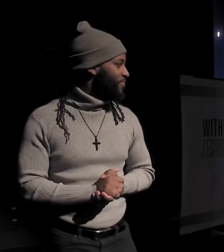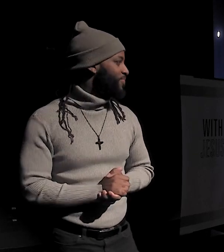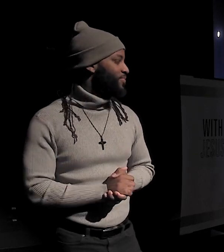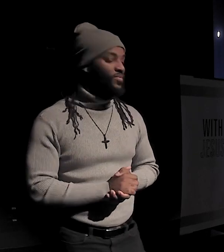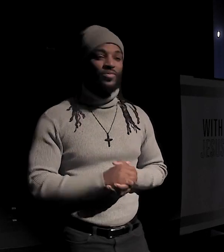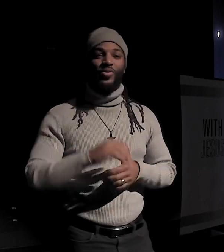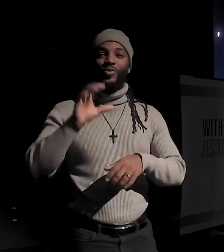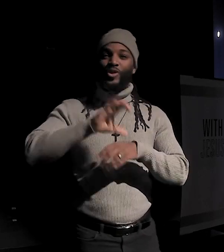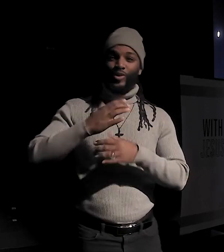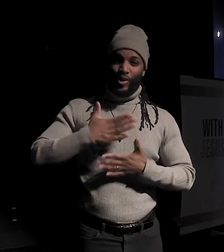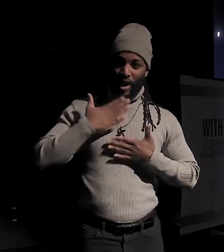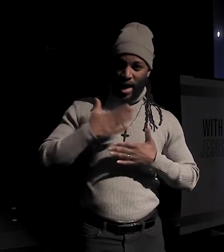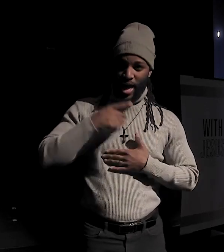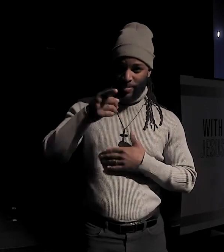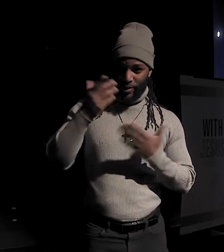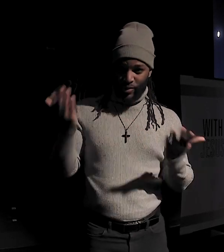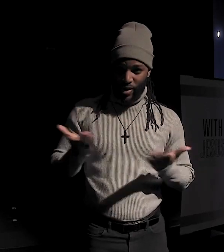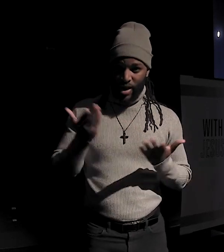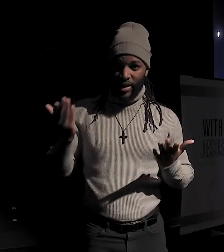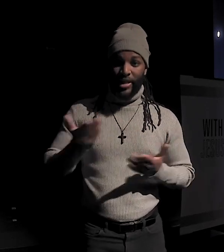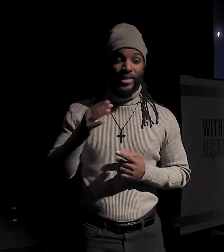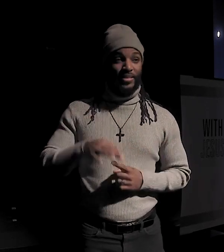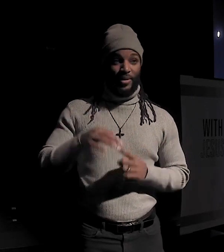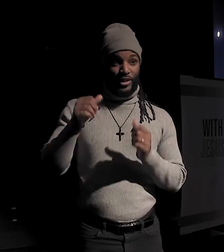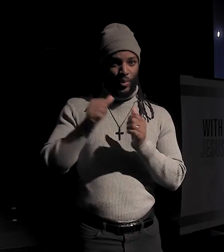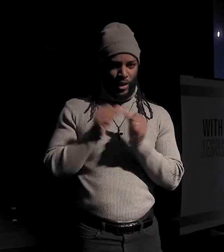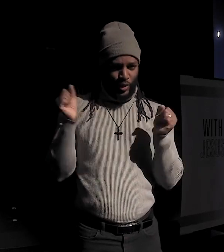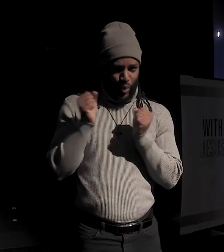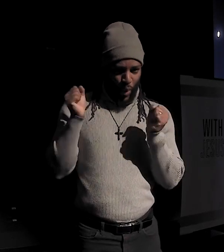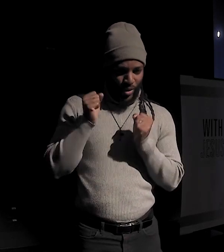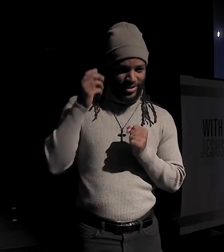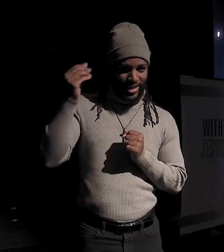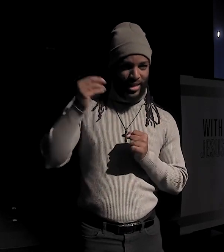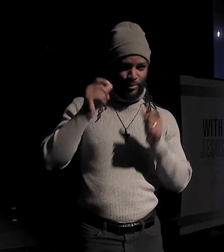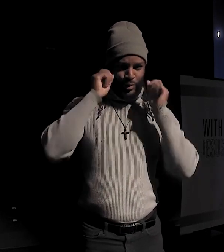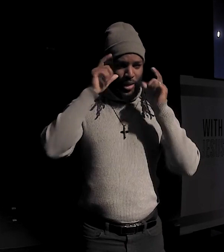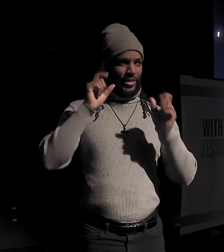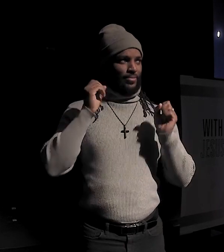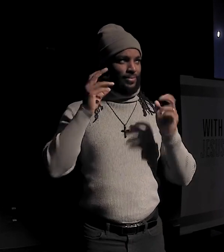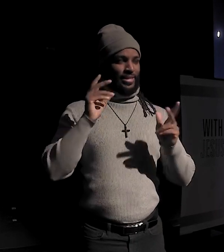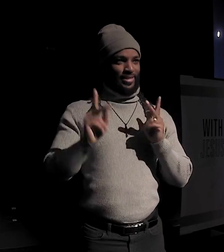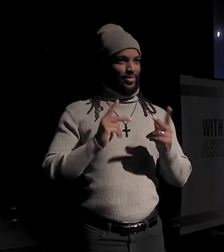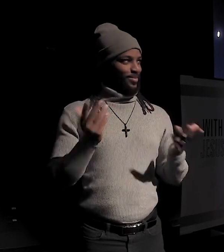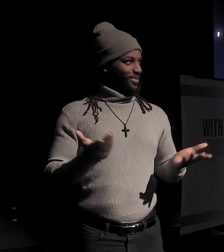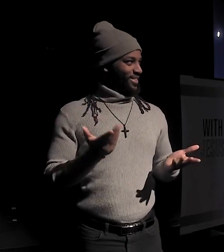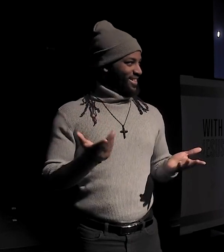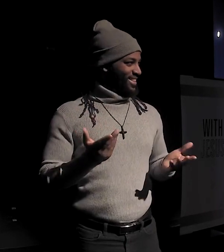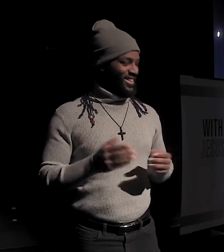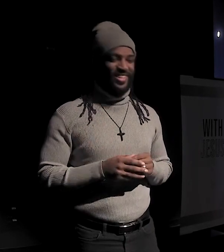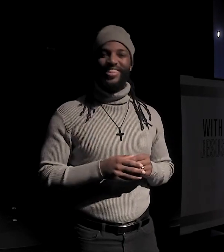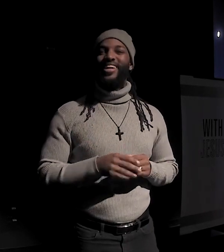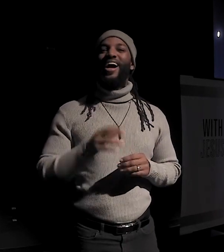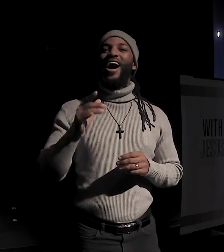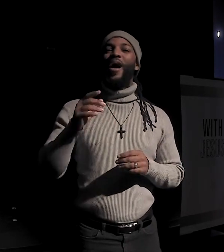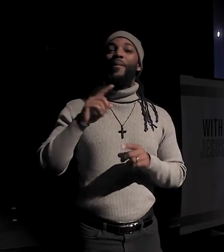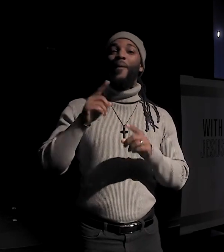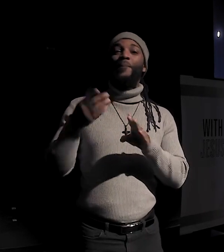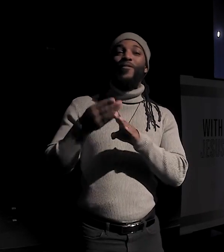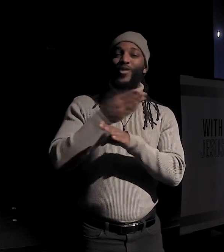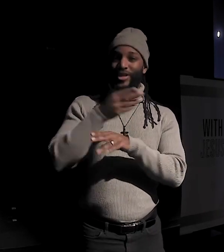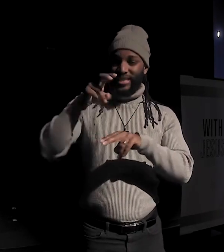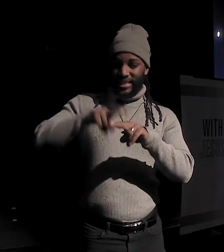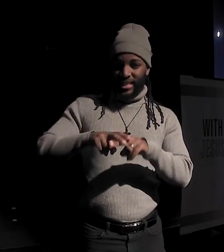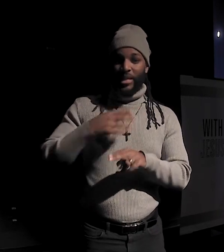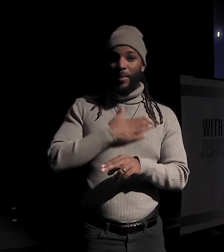Well, church, we're so glad that you're with us this morning, especially with how cold it is. I'm very surprised at how many people there is in here. But before you're